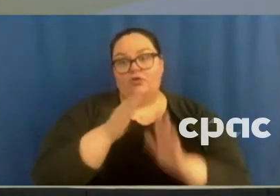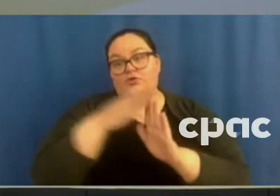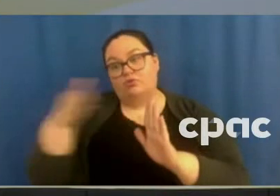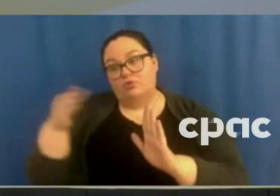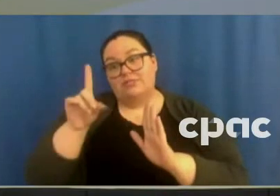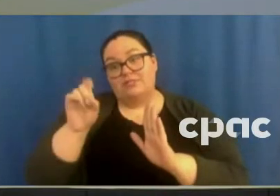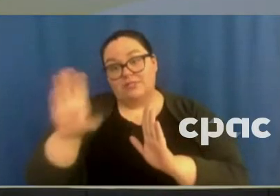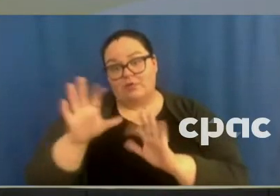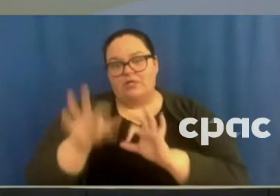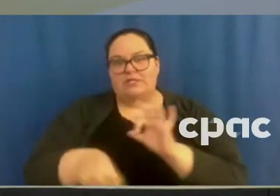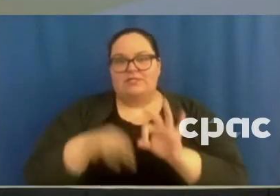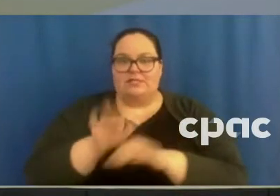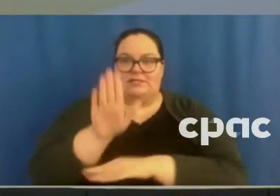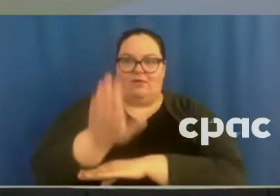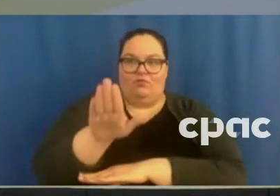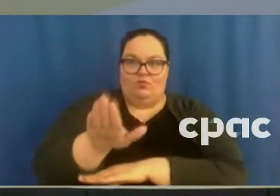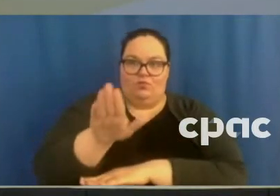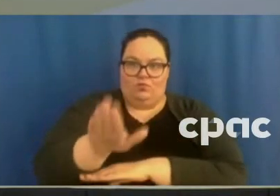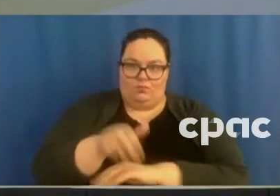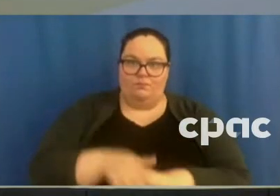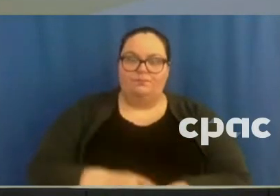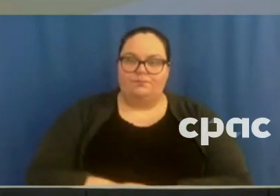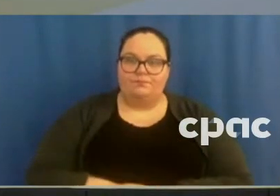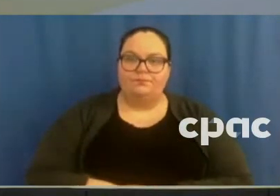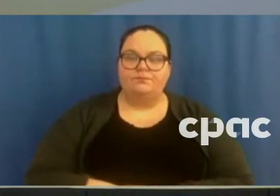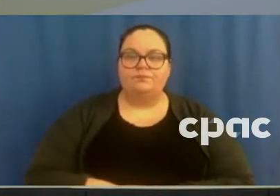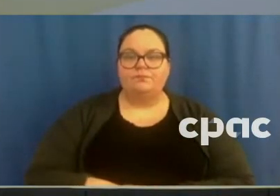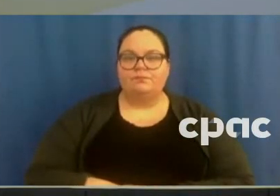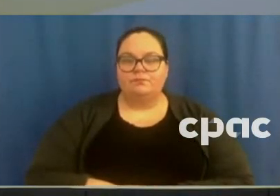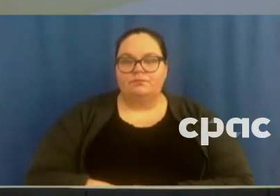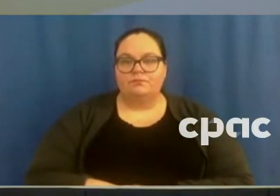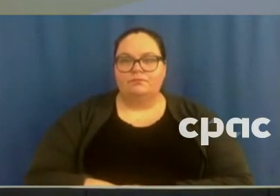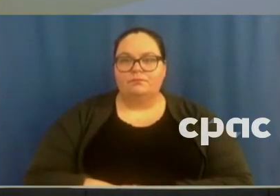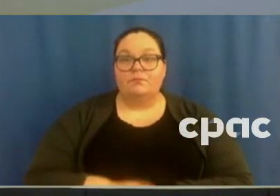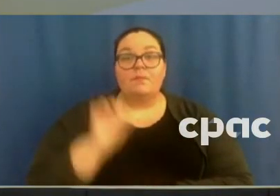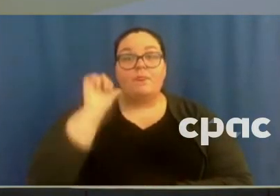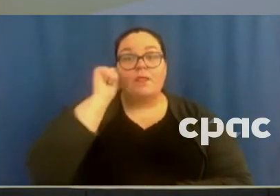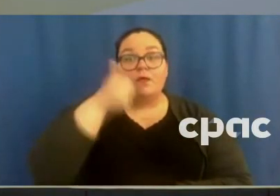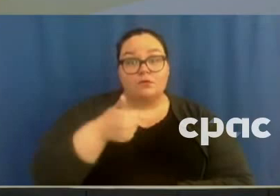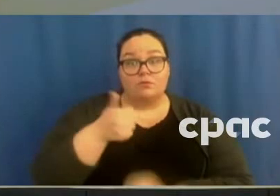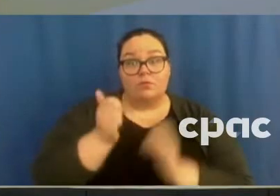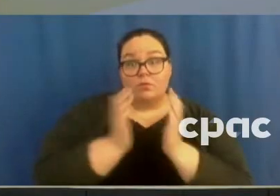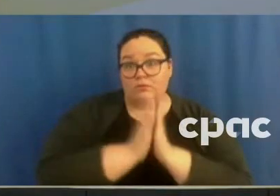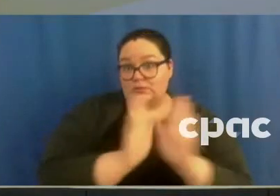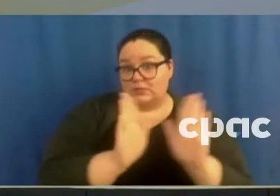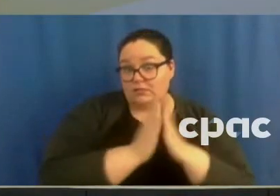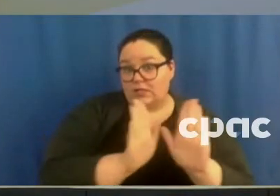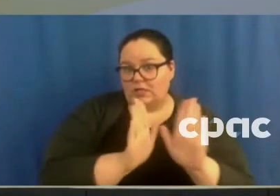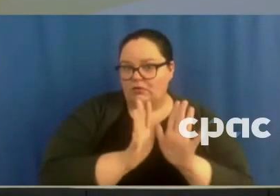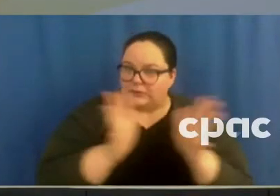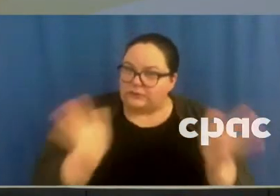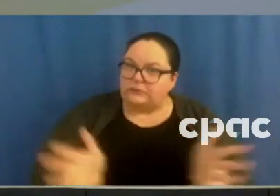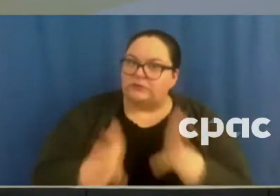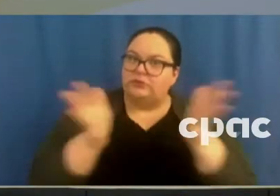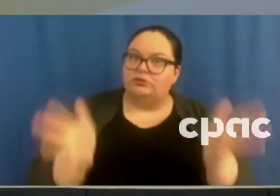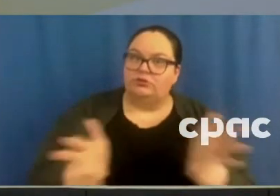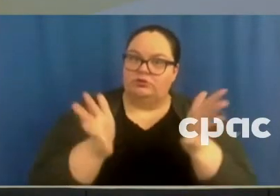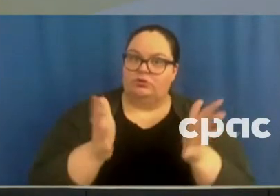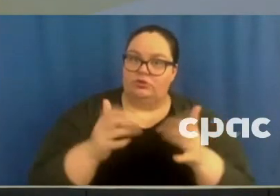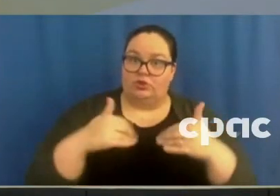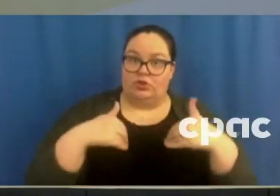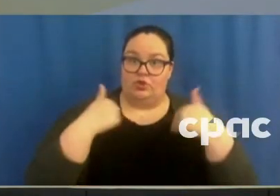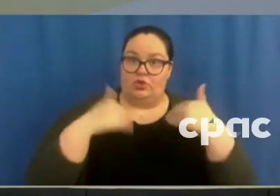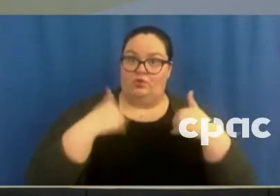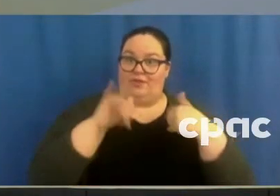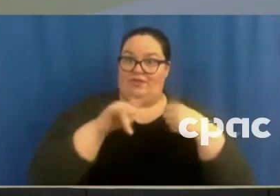tested this afternoon. Tomorrow, Sunday, it is strongly recommended that youth in the Summerside